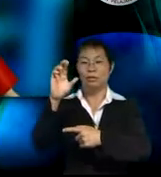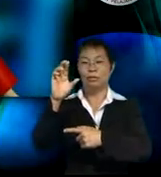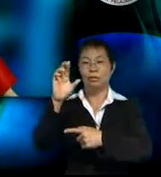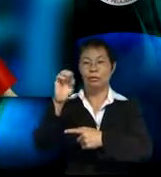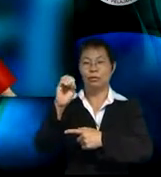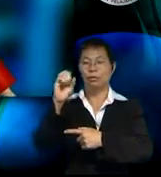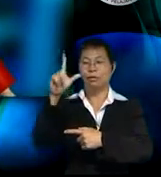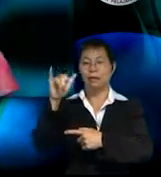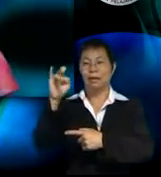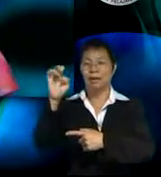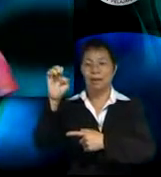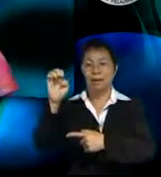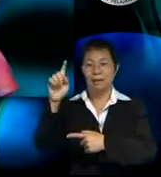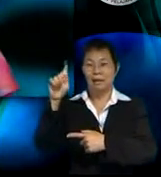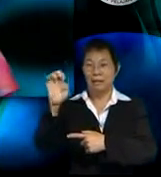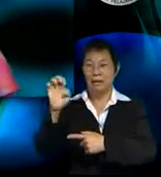electrolysis?